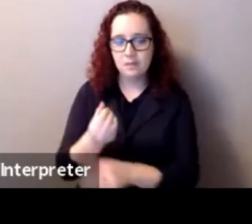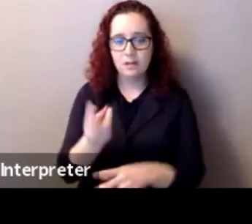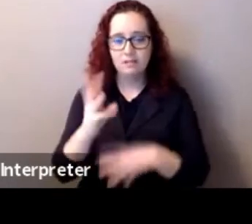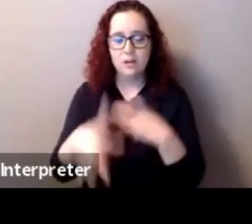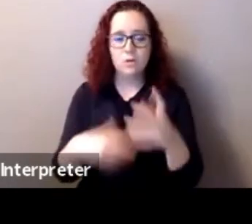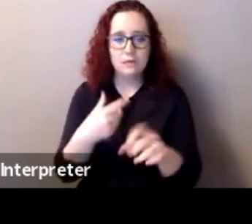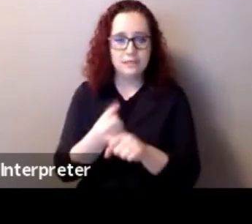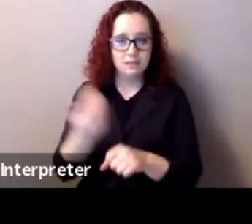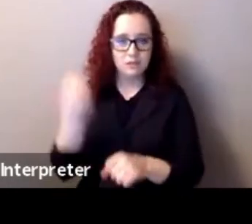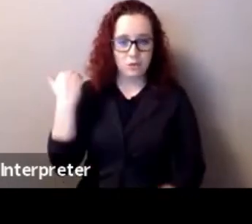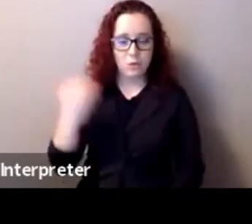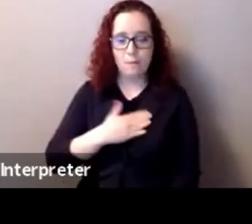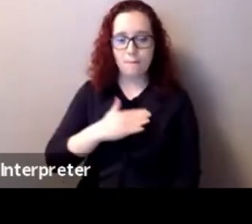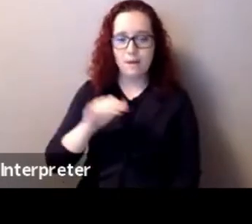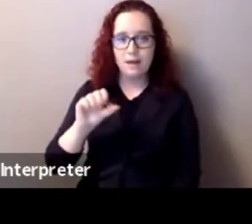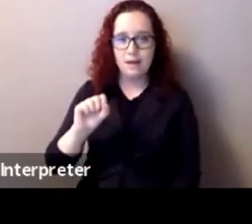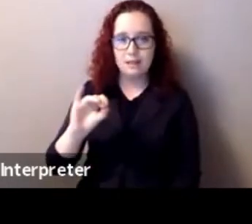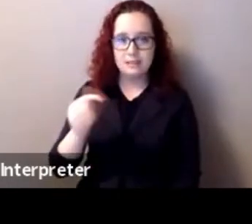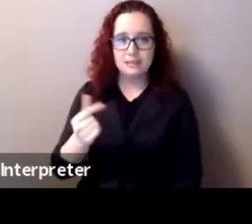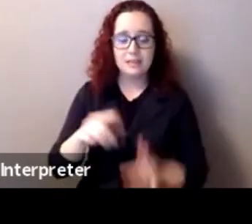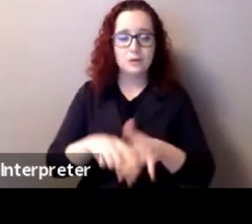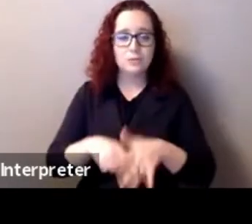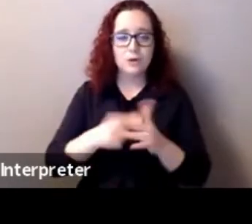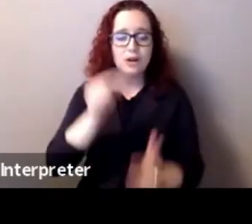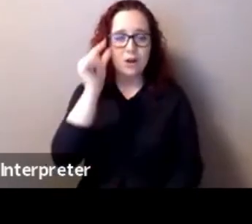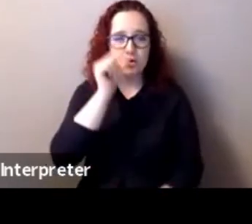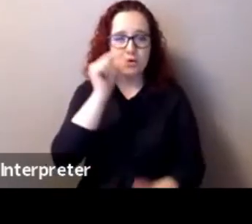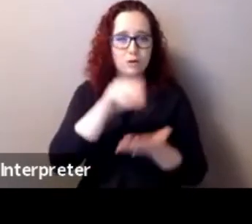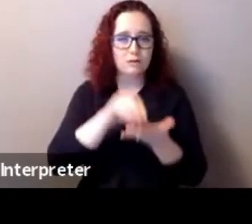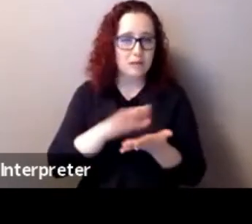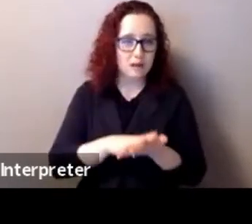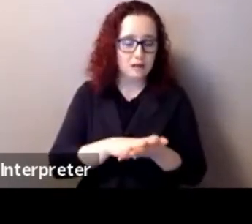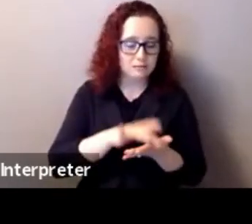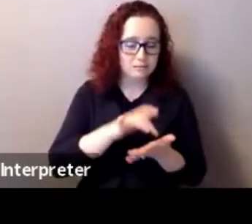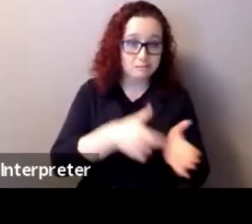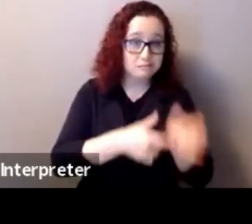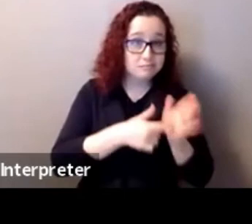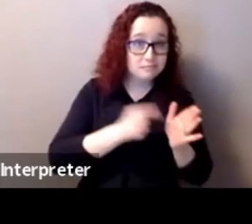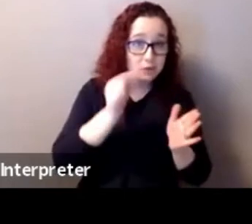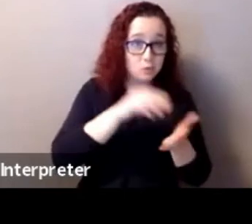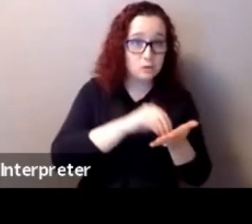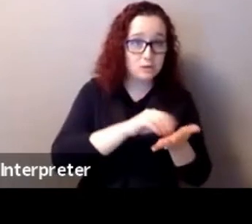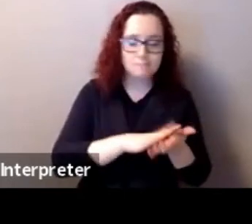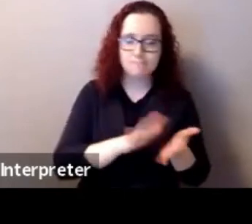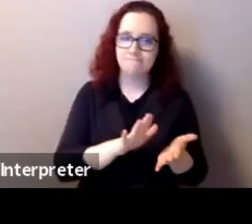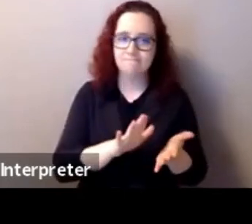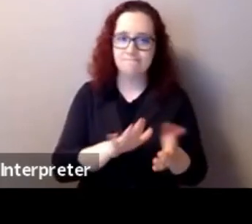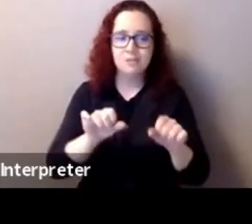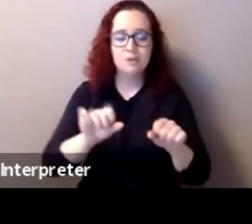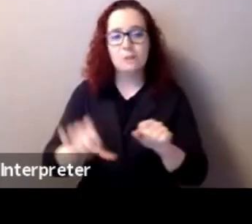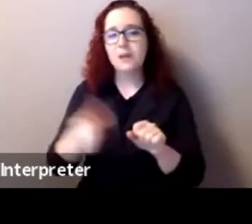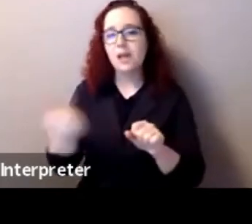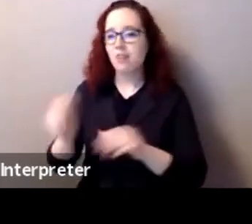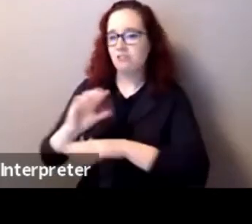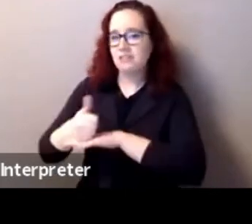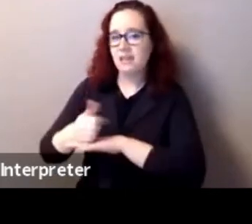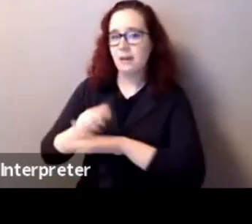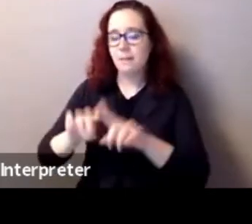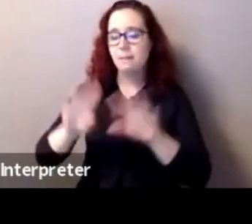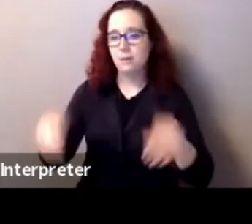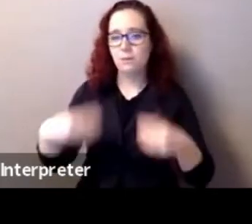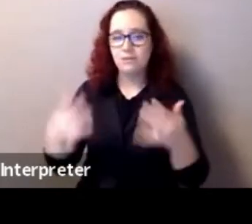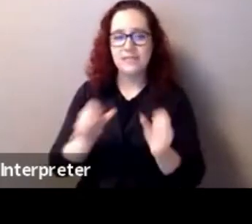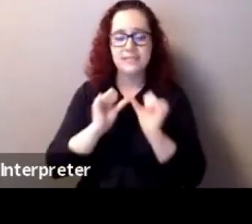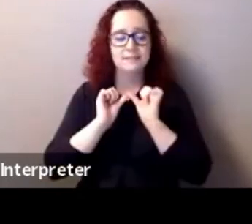that I'm involved with, we just started a Google Doc. I mean, it obviously doesn't have to be a Google Drive, but it could be something else, but that just provides longevity